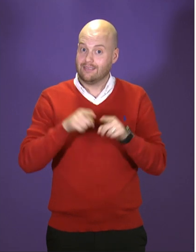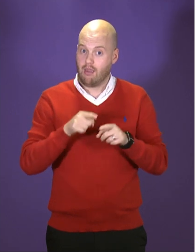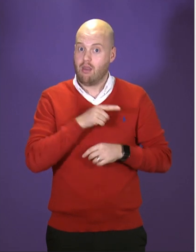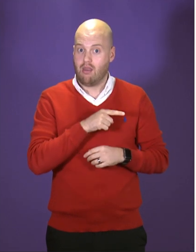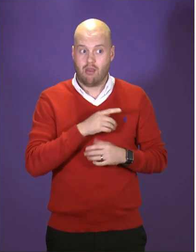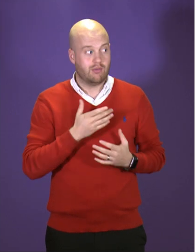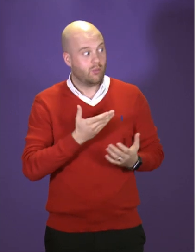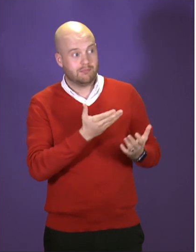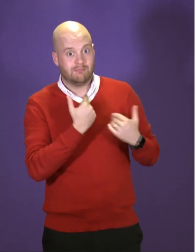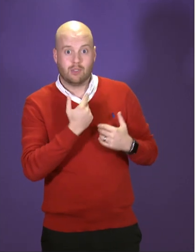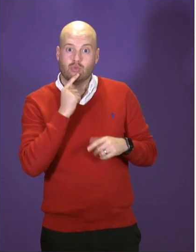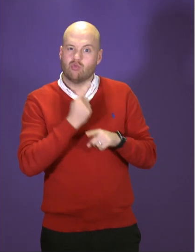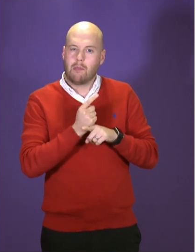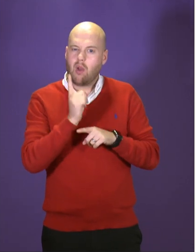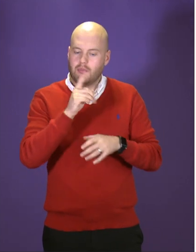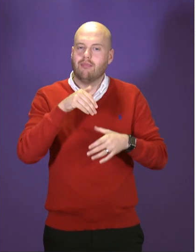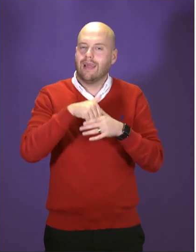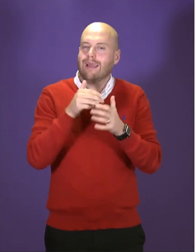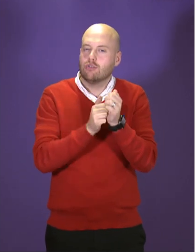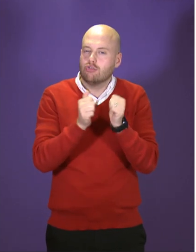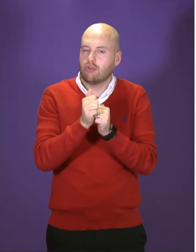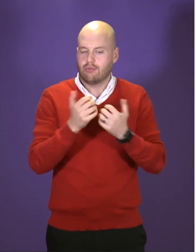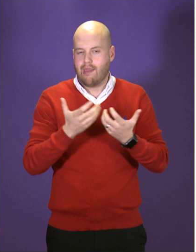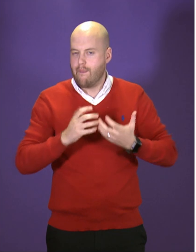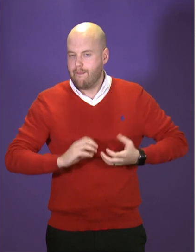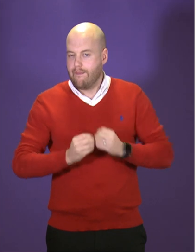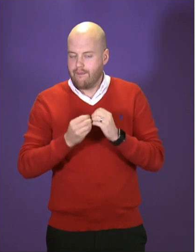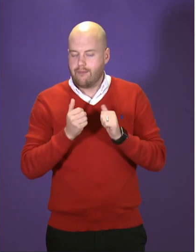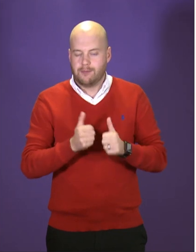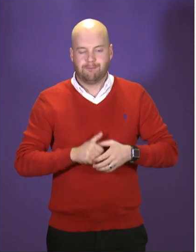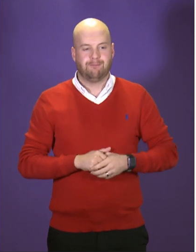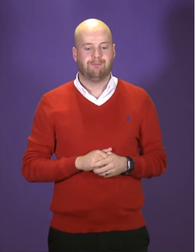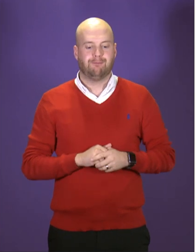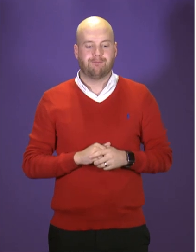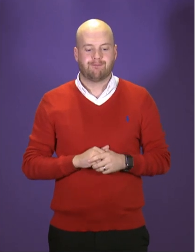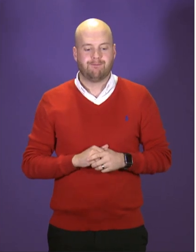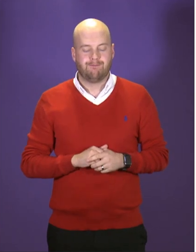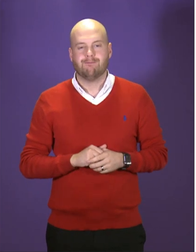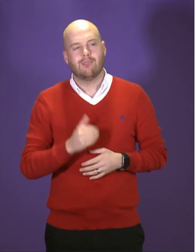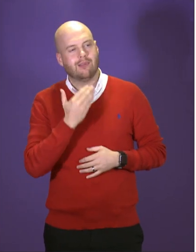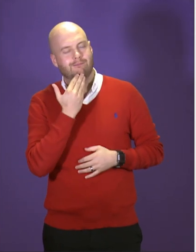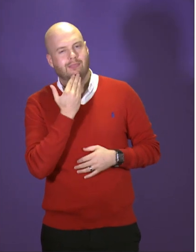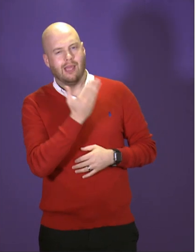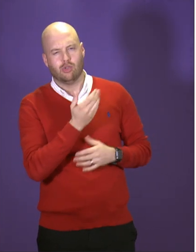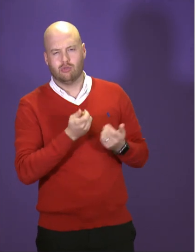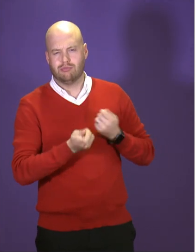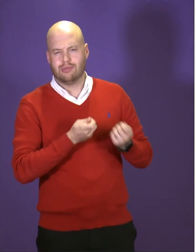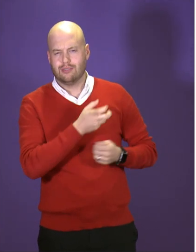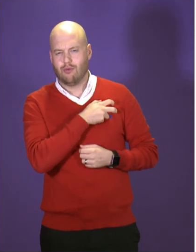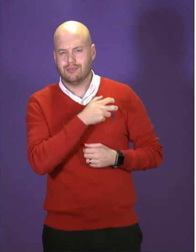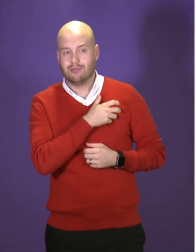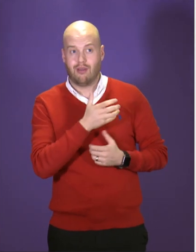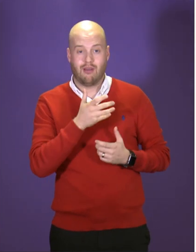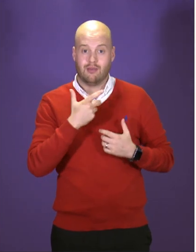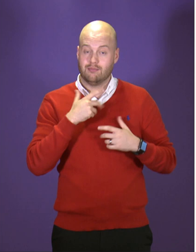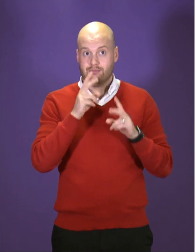and audiences. Sanjoy. Thank you very much, Presiding Officer. That presentation was just amazing, and I